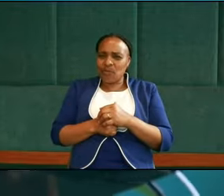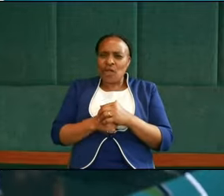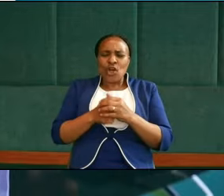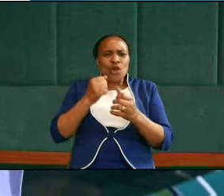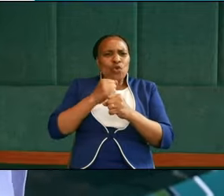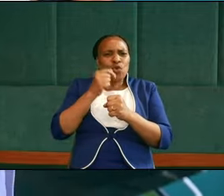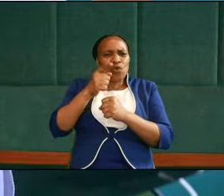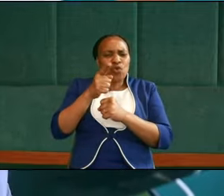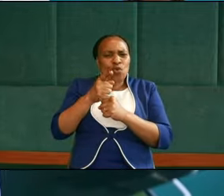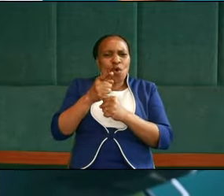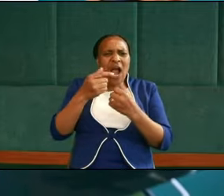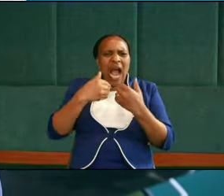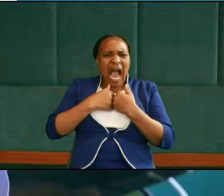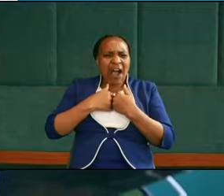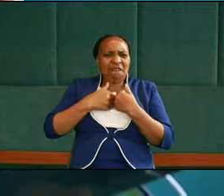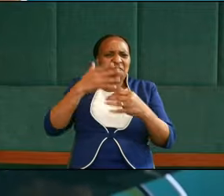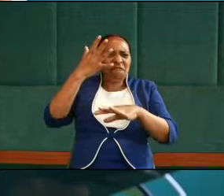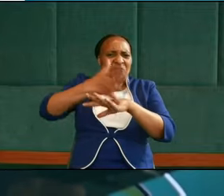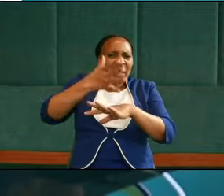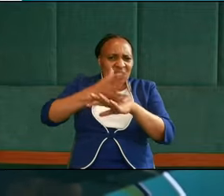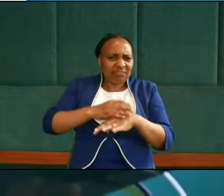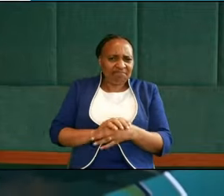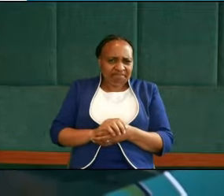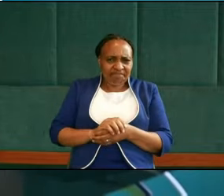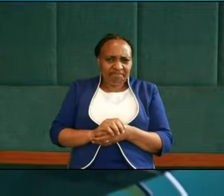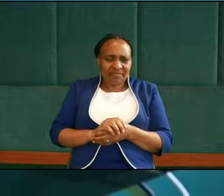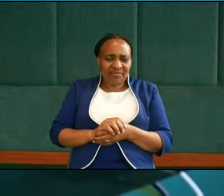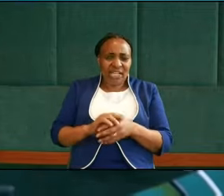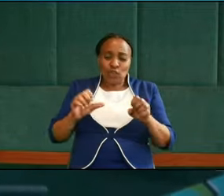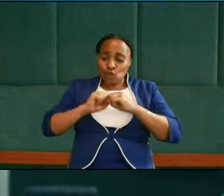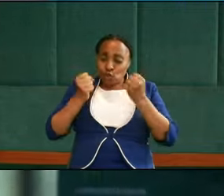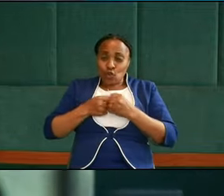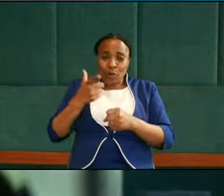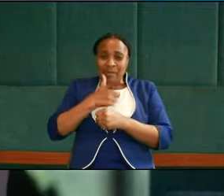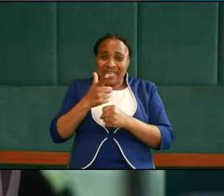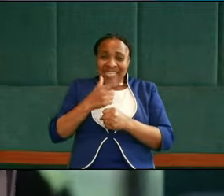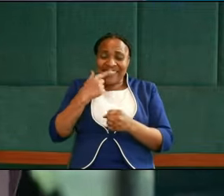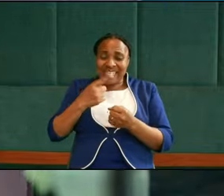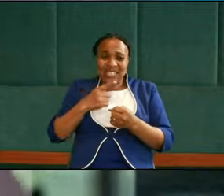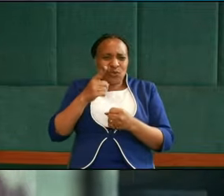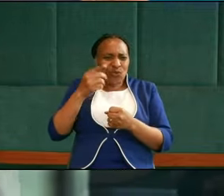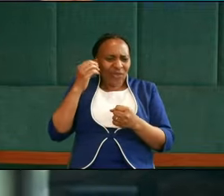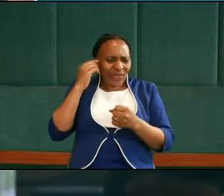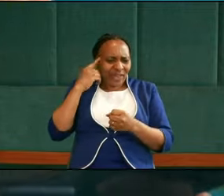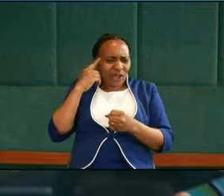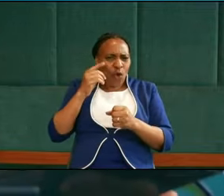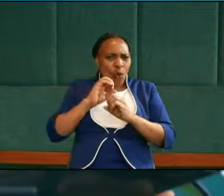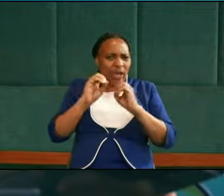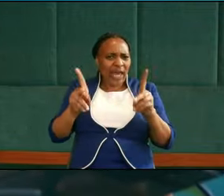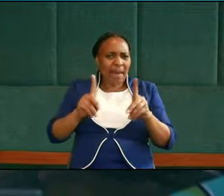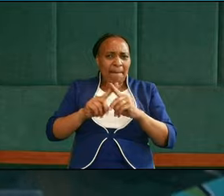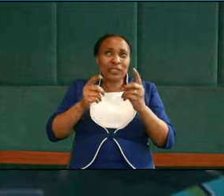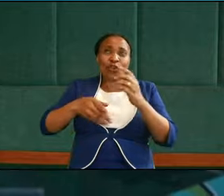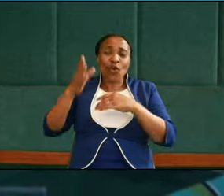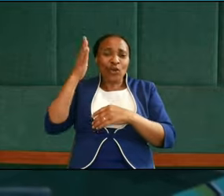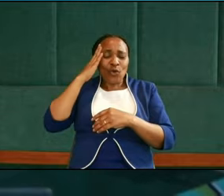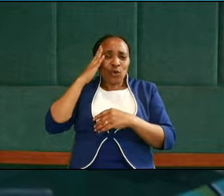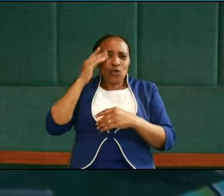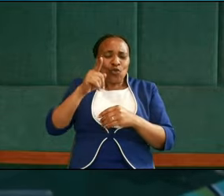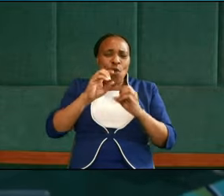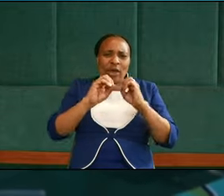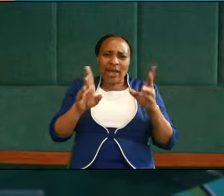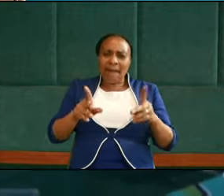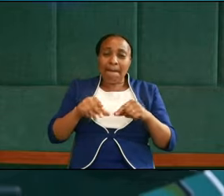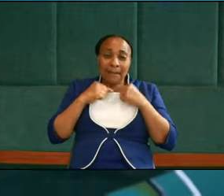faking in social media that you are alive? Everybody may think you are okay, but God knows if you are there.